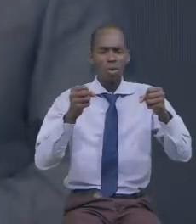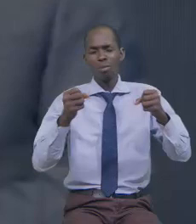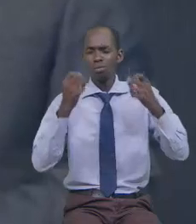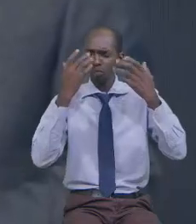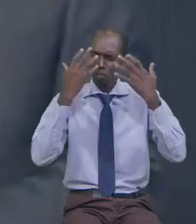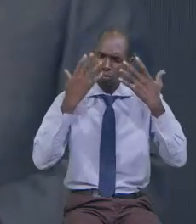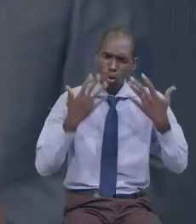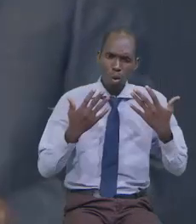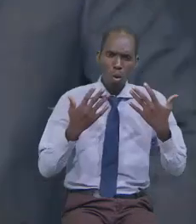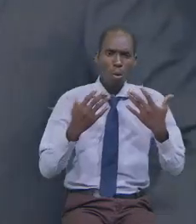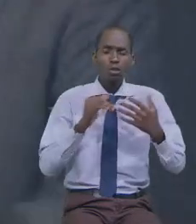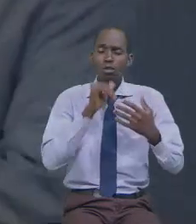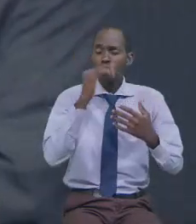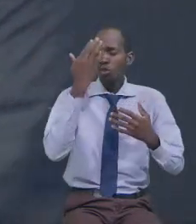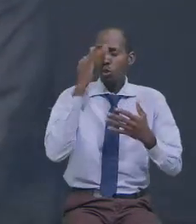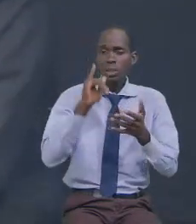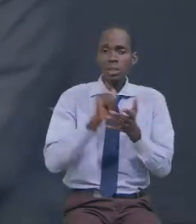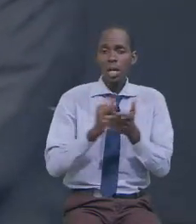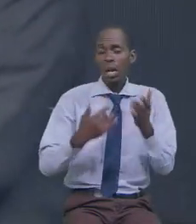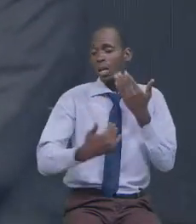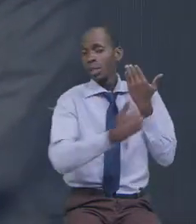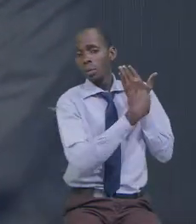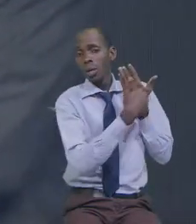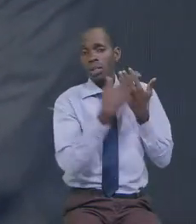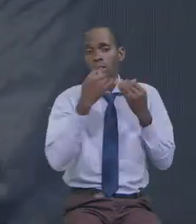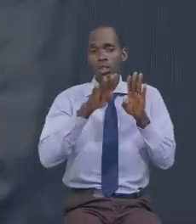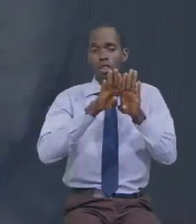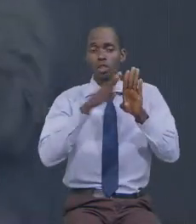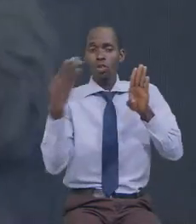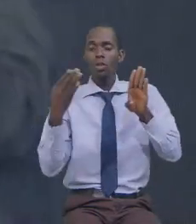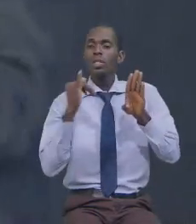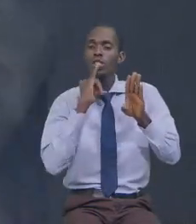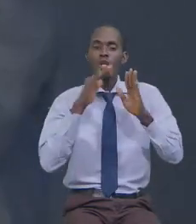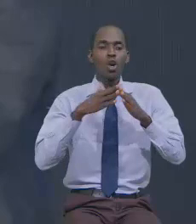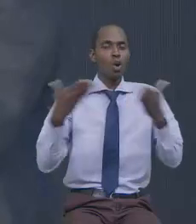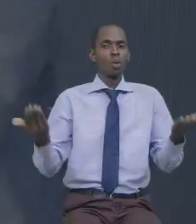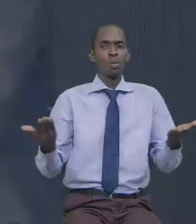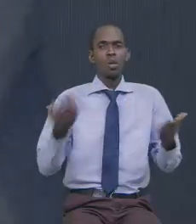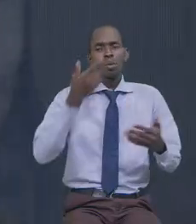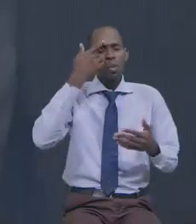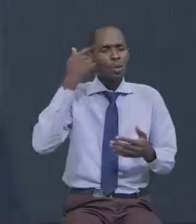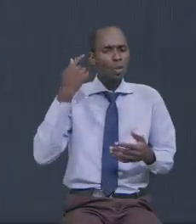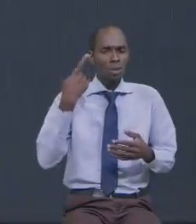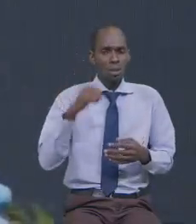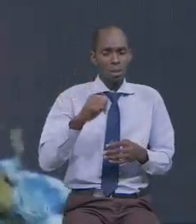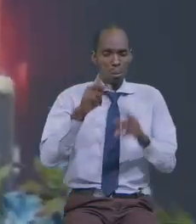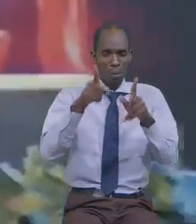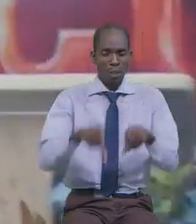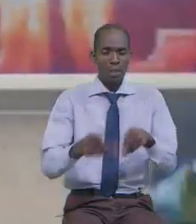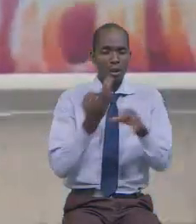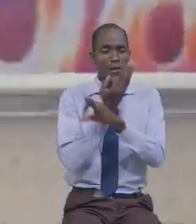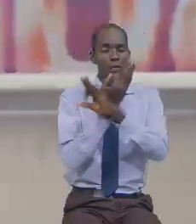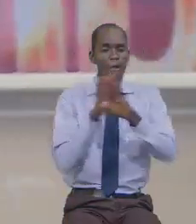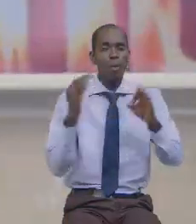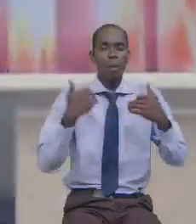had been opened, because his freedom has been pronounced and announced, and the door